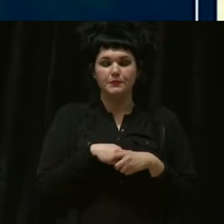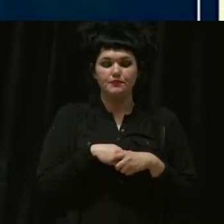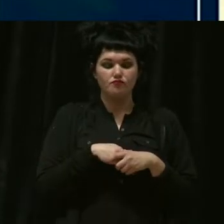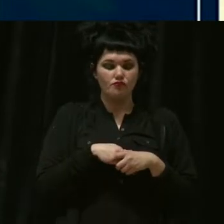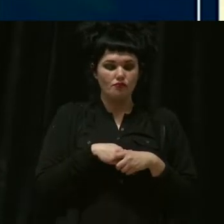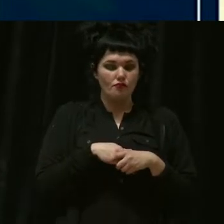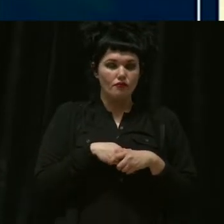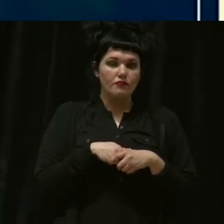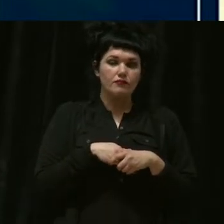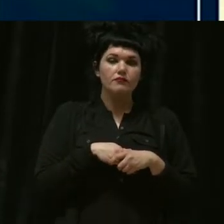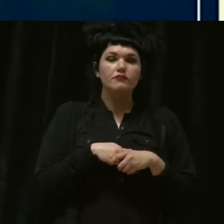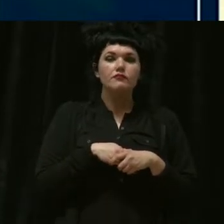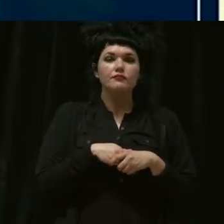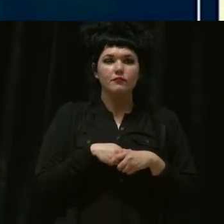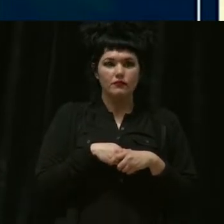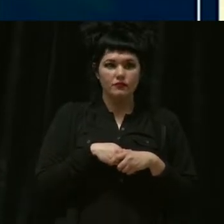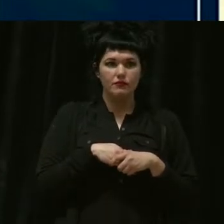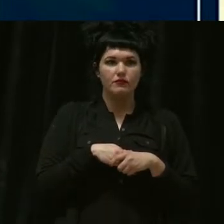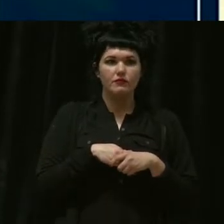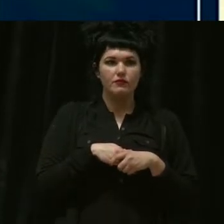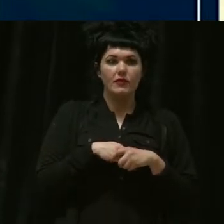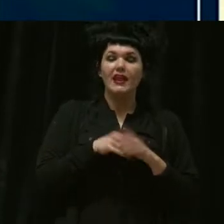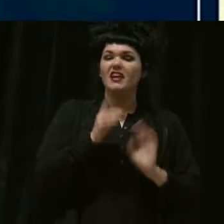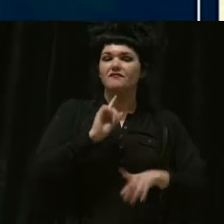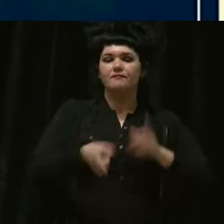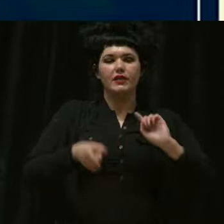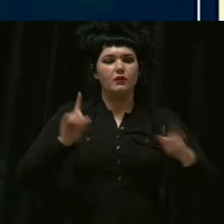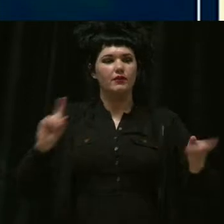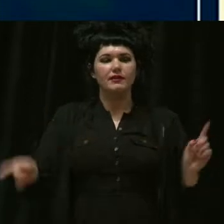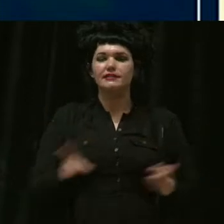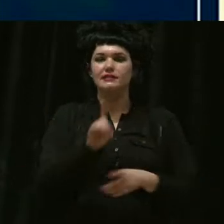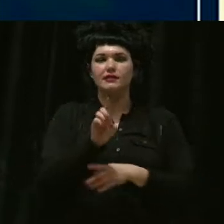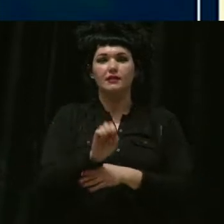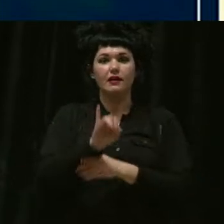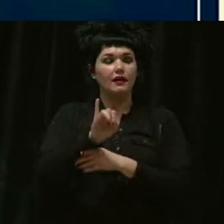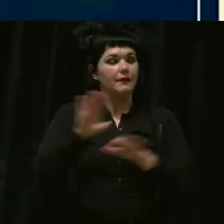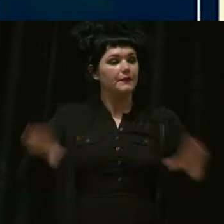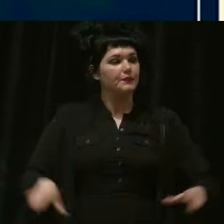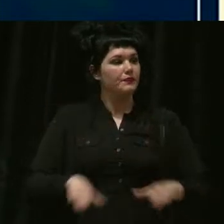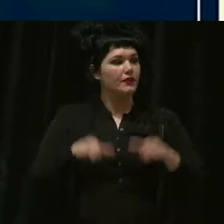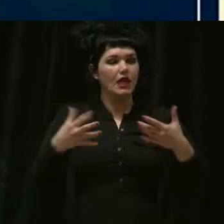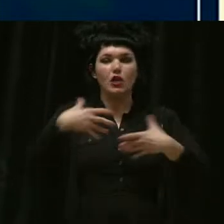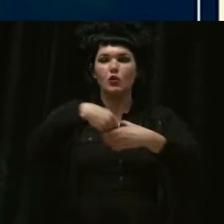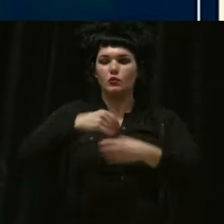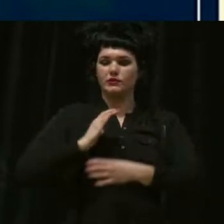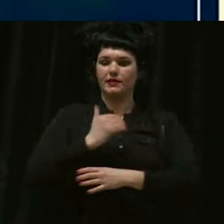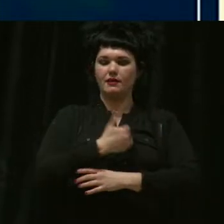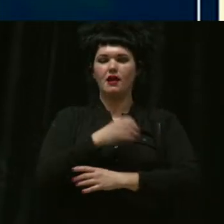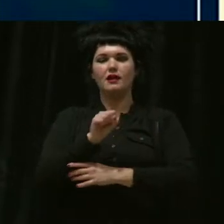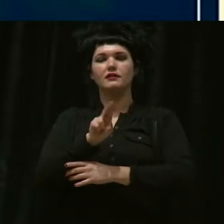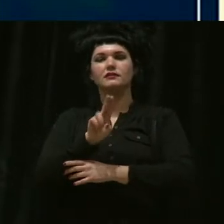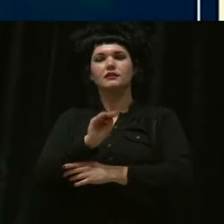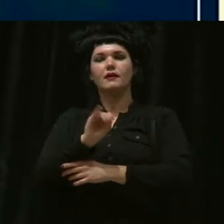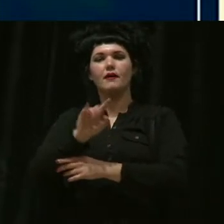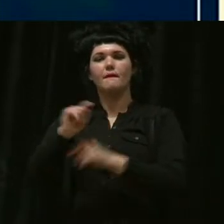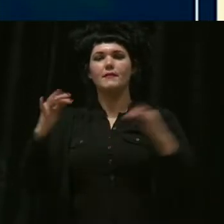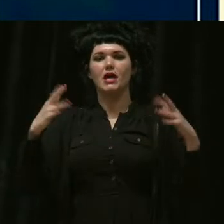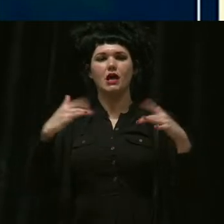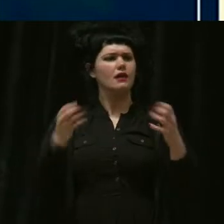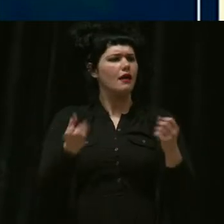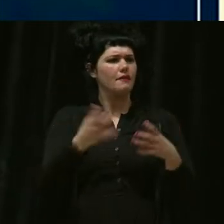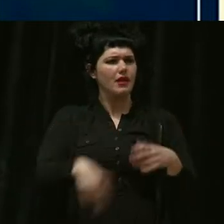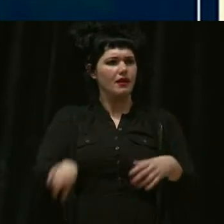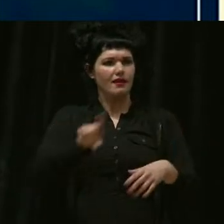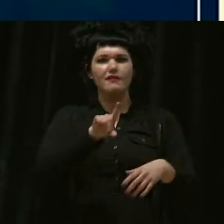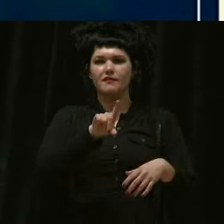in terms of our various DEI activities, including the DEI Summit. How many people were at